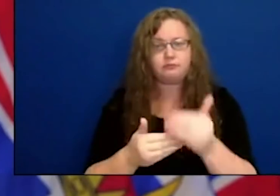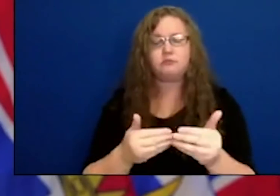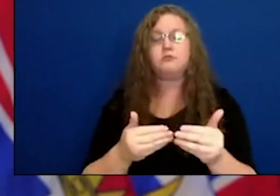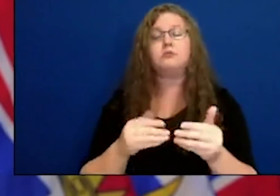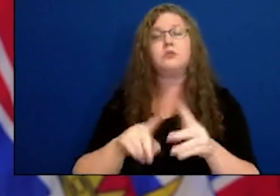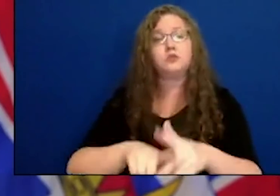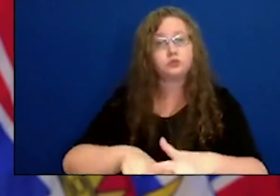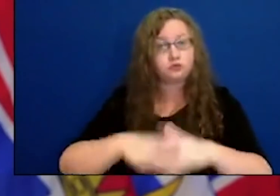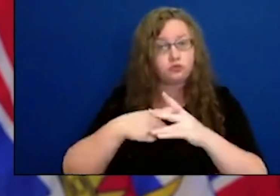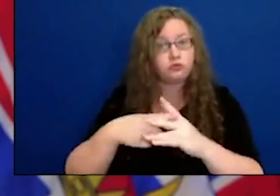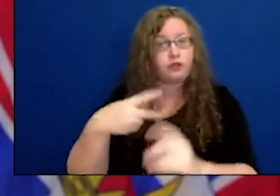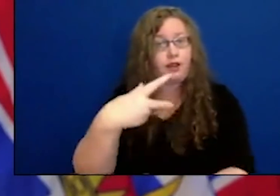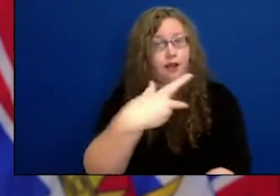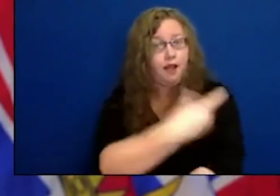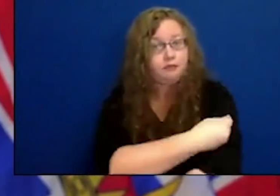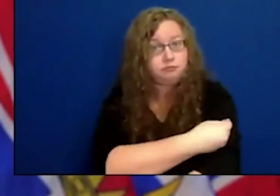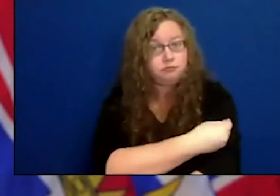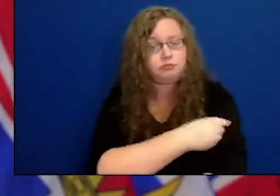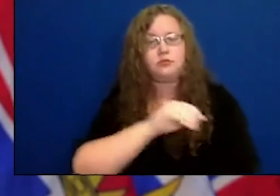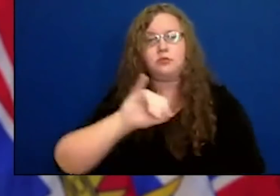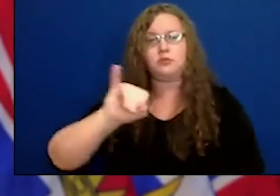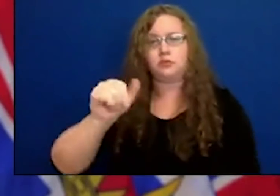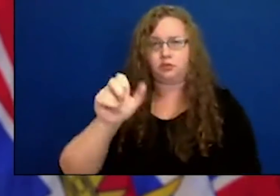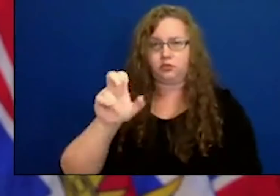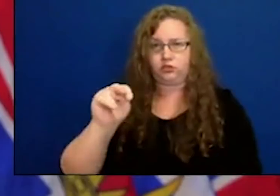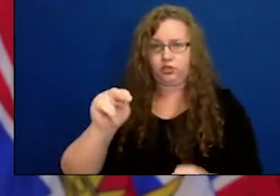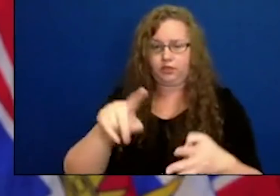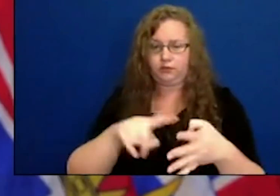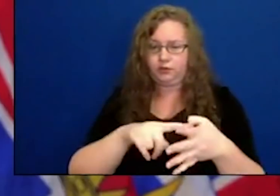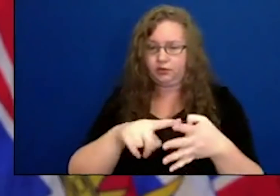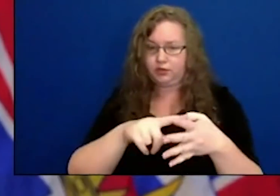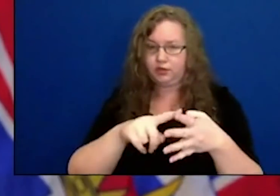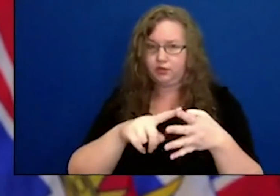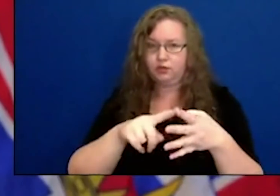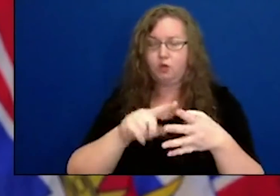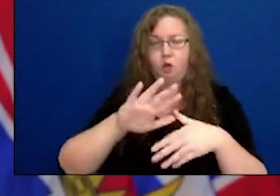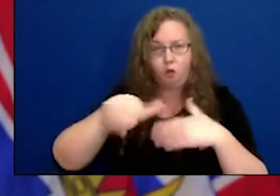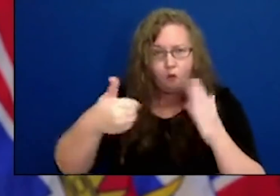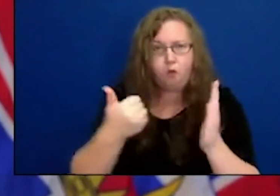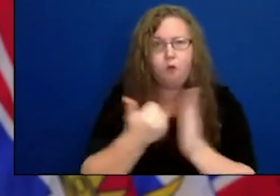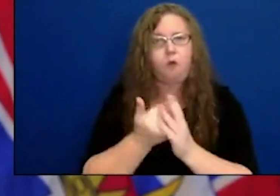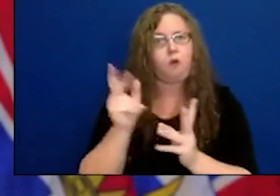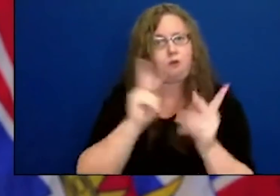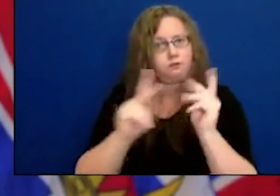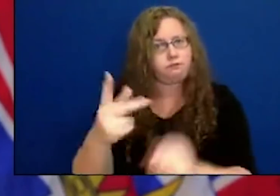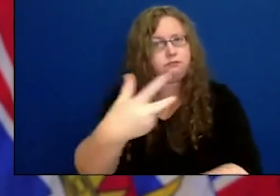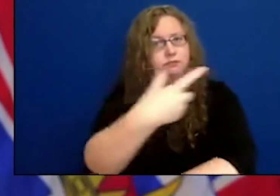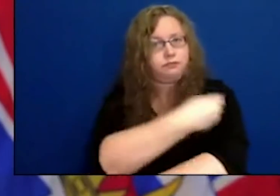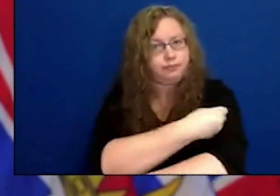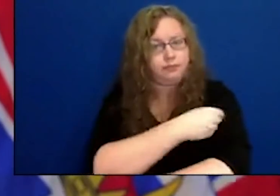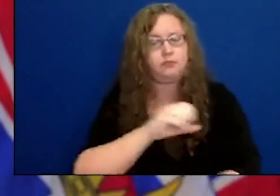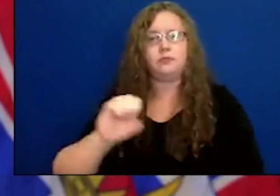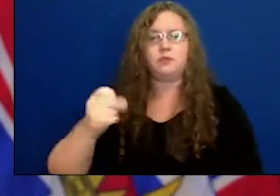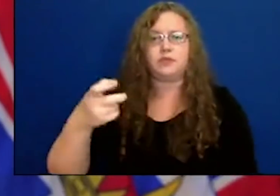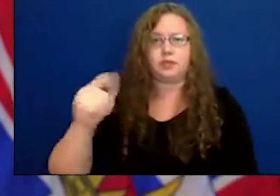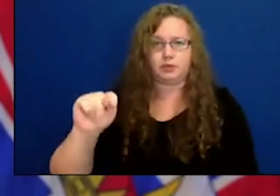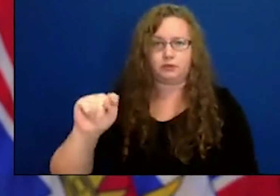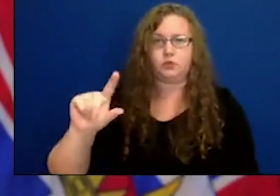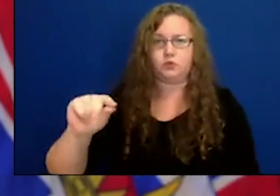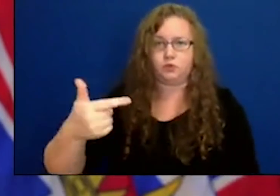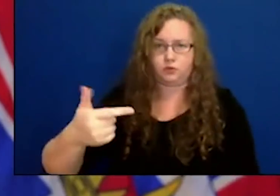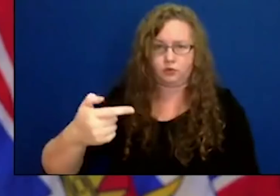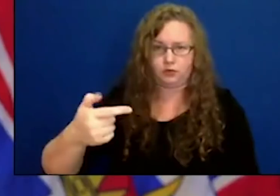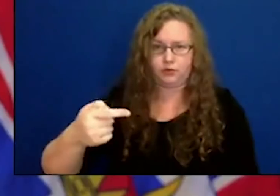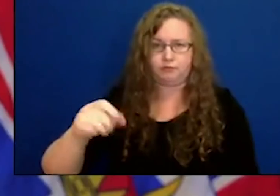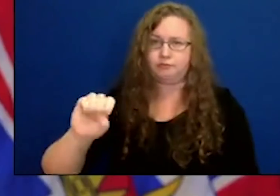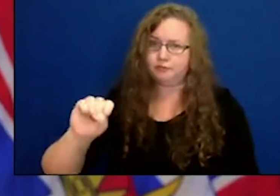of January and to hope to have everybody done by September of next year. So we expect there'll be a good lot of people